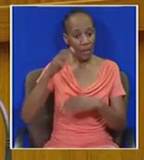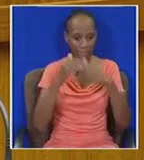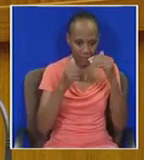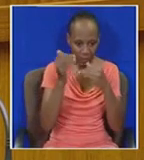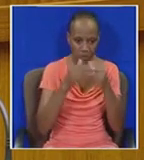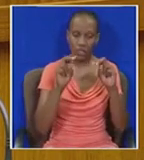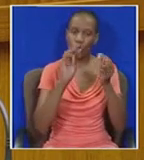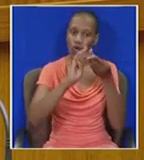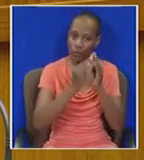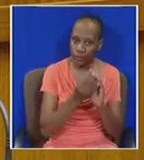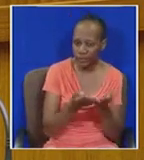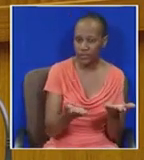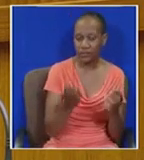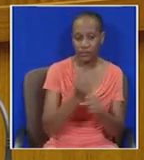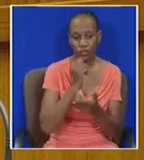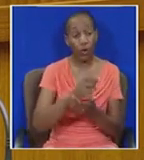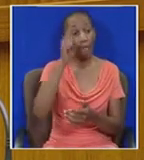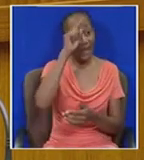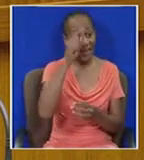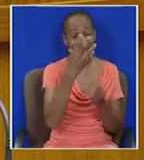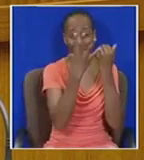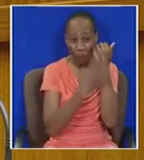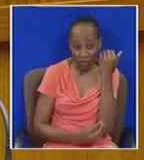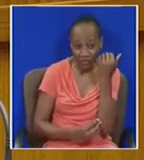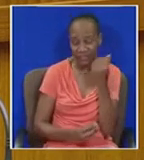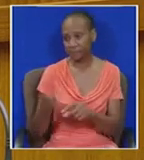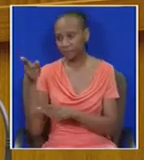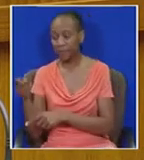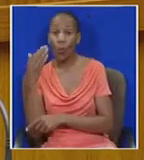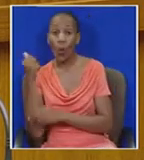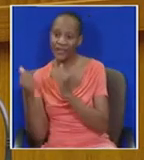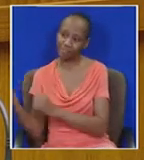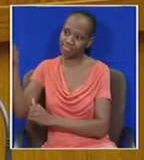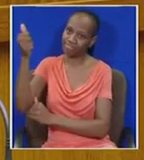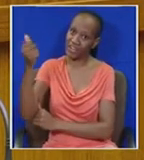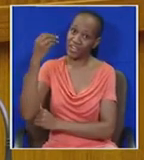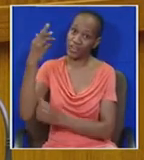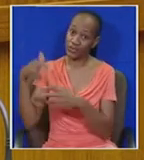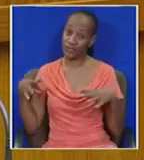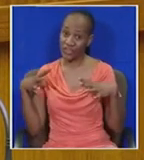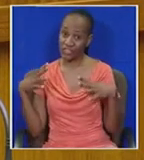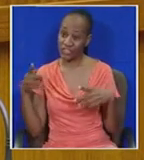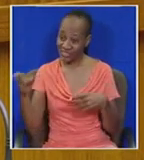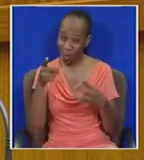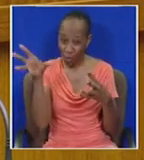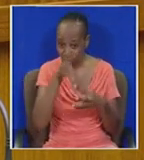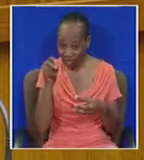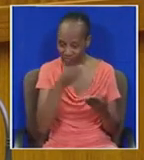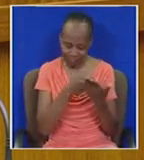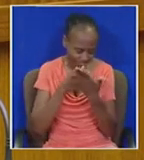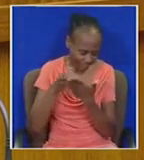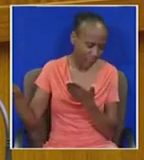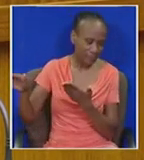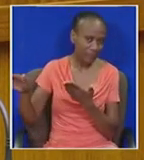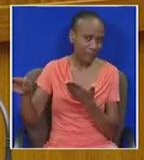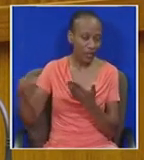society in which black poverty and white privilege are consigned to the past, replaced